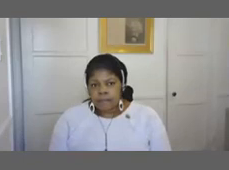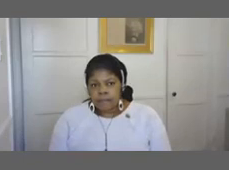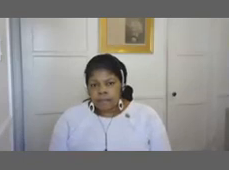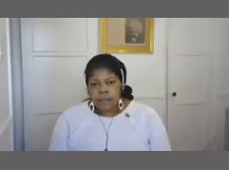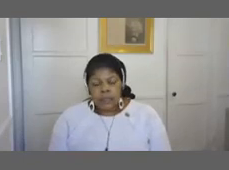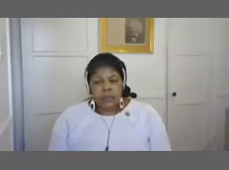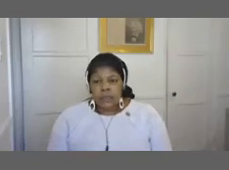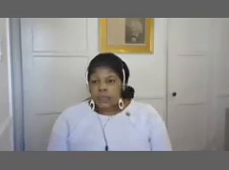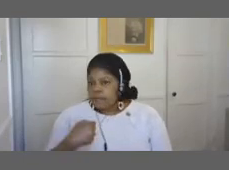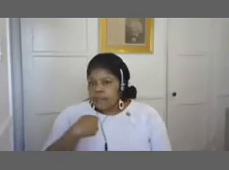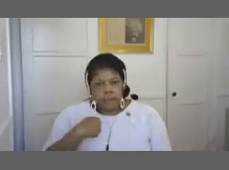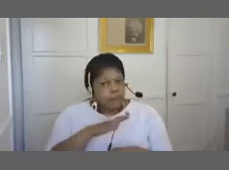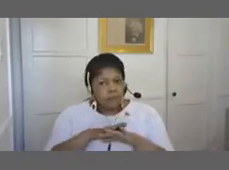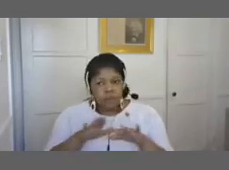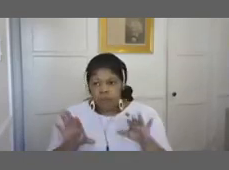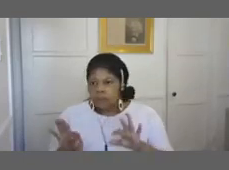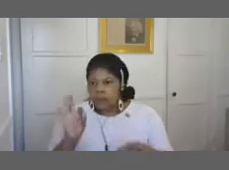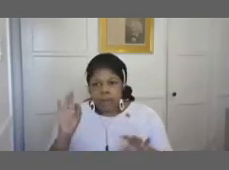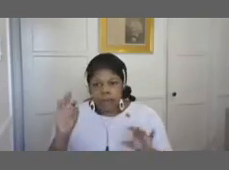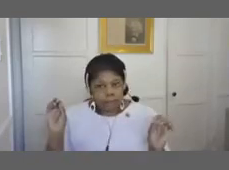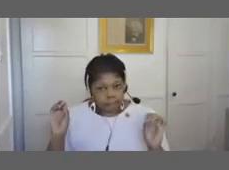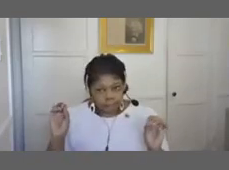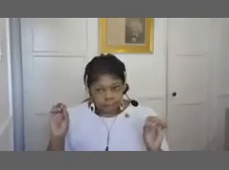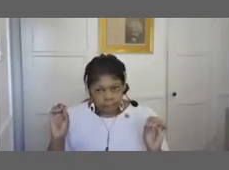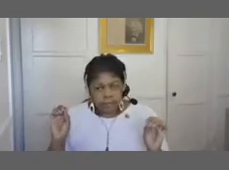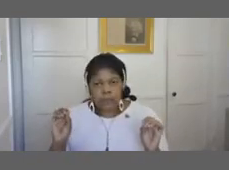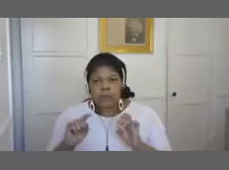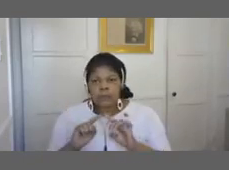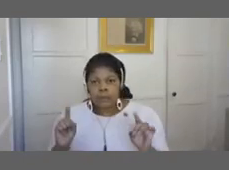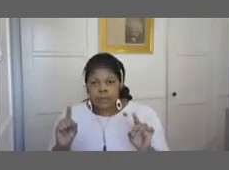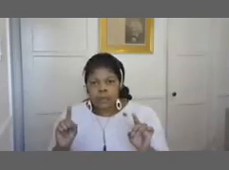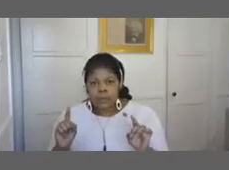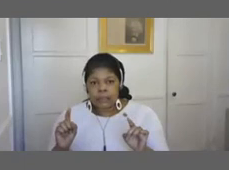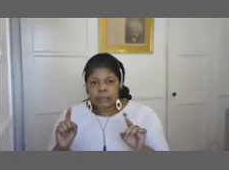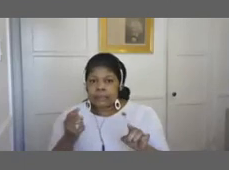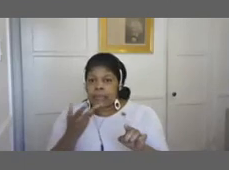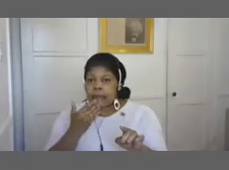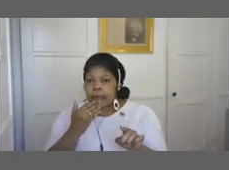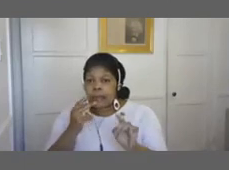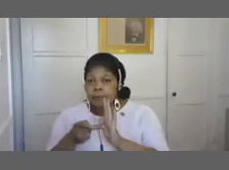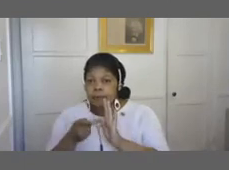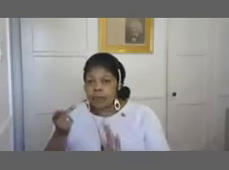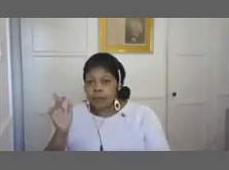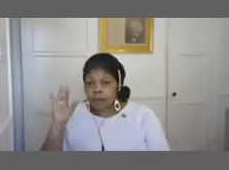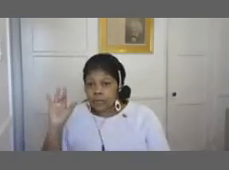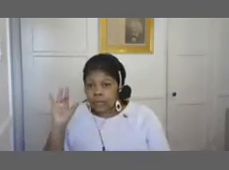of these shapes, if I go ahead and I double click on this color and I choose to edit it. And so